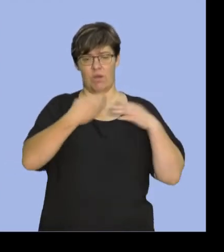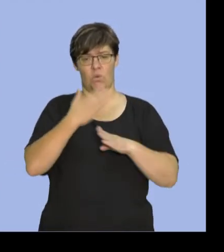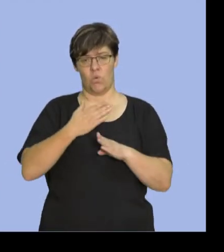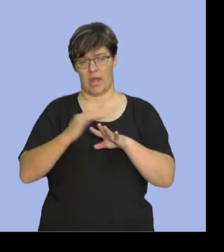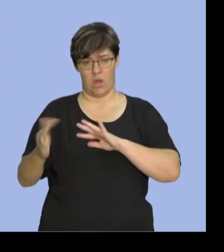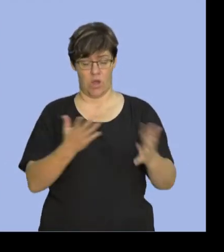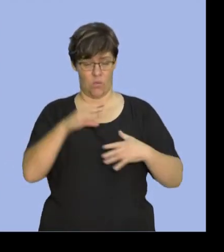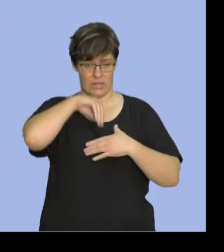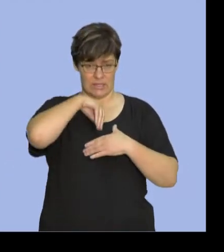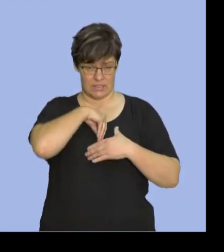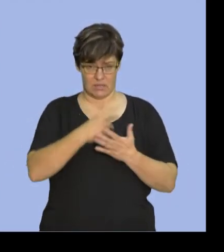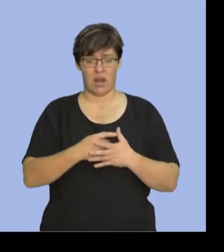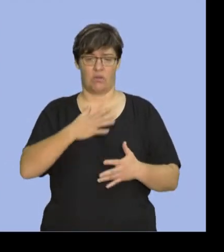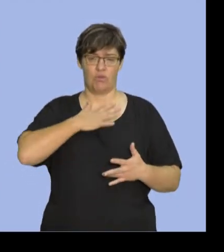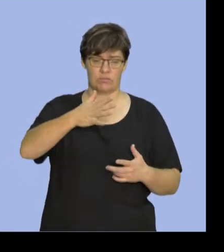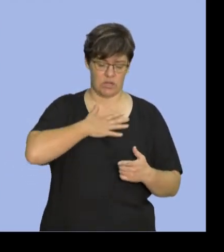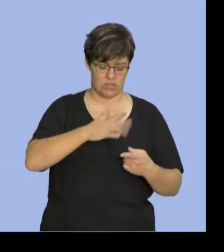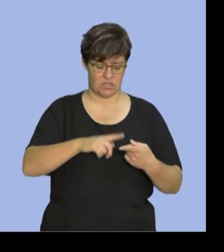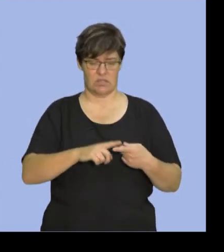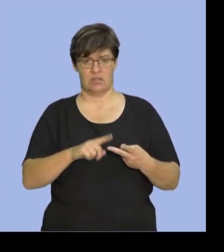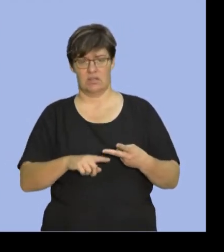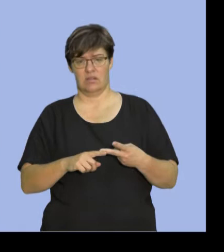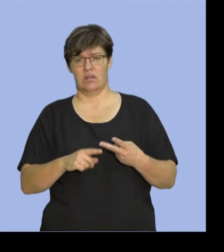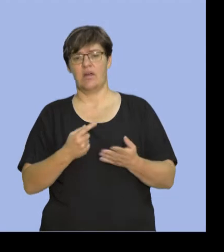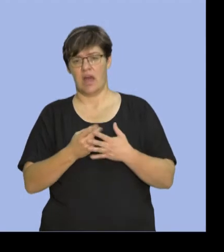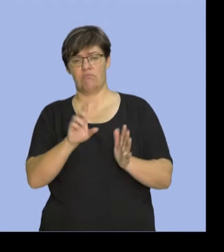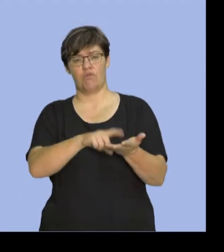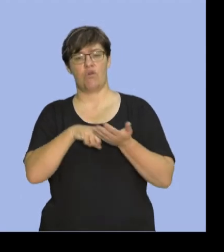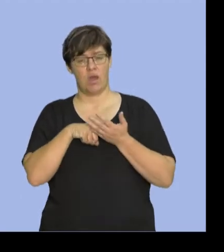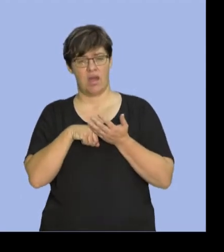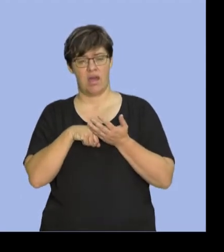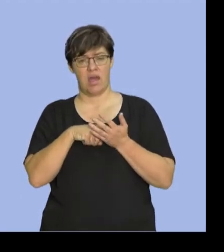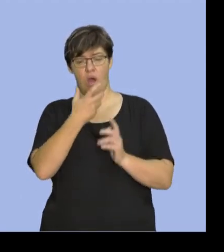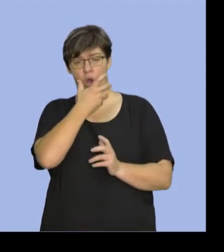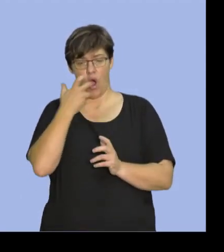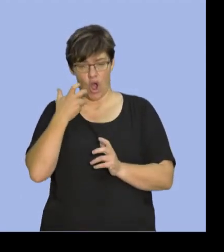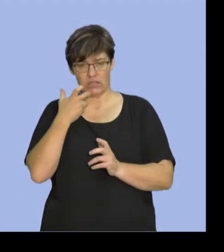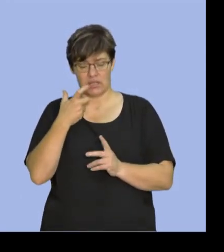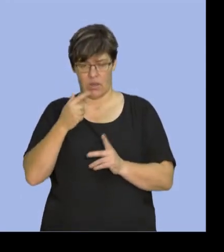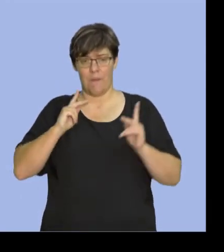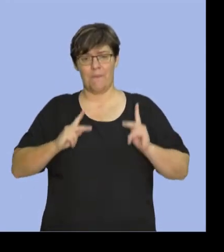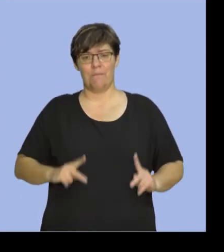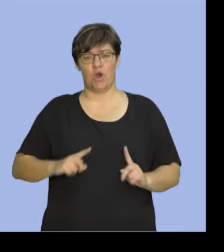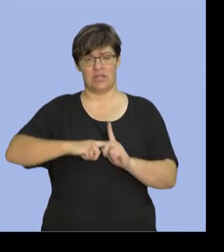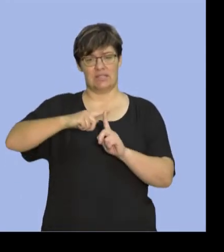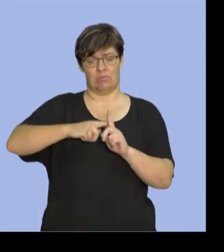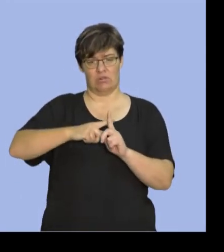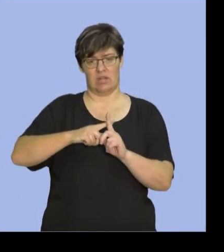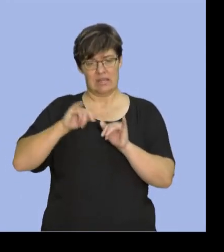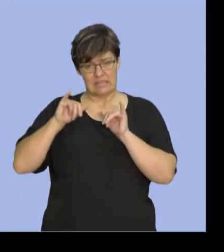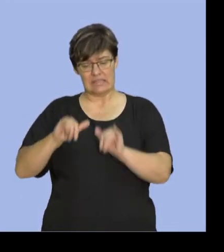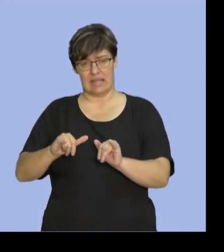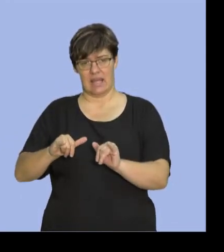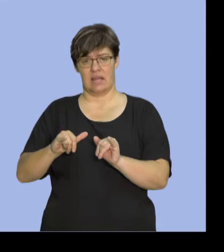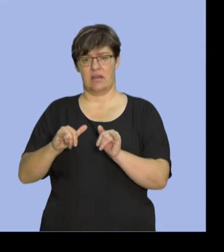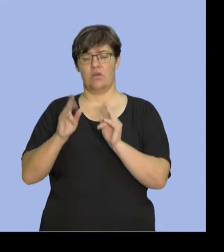happen through respiration, and they produce the required amount of heat to keep their body temperature within what we refer to